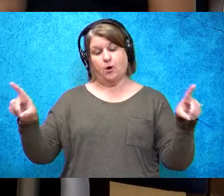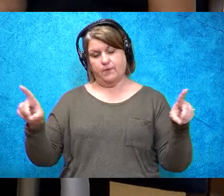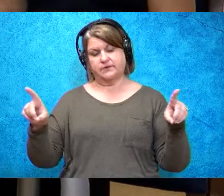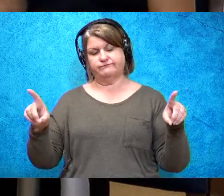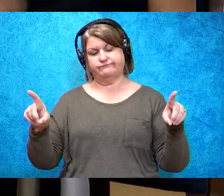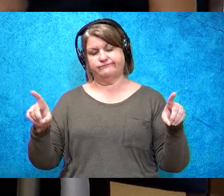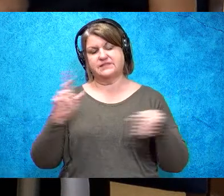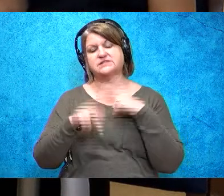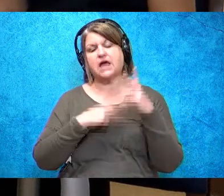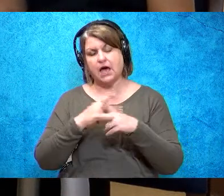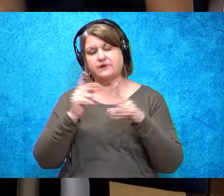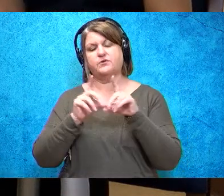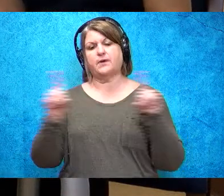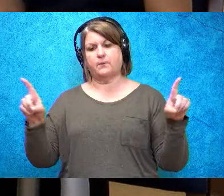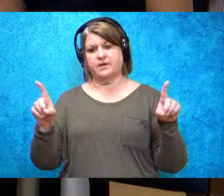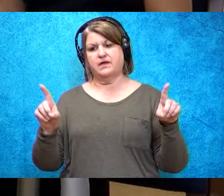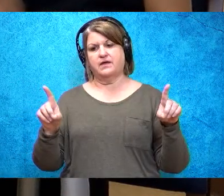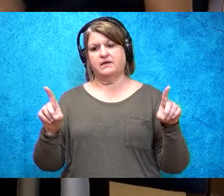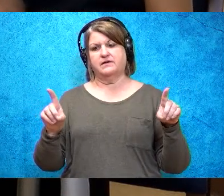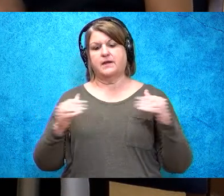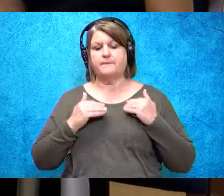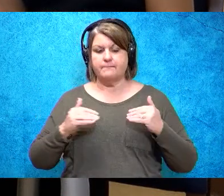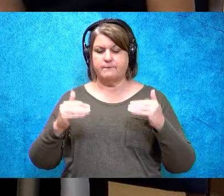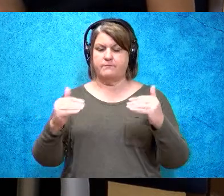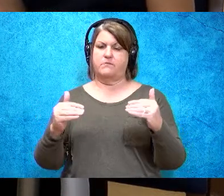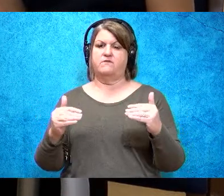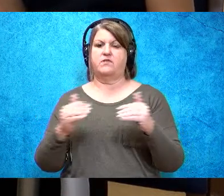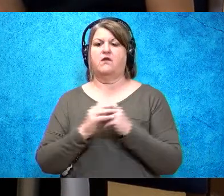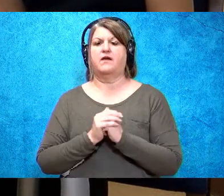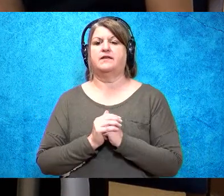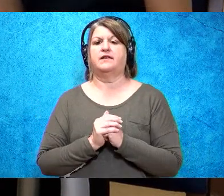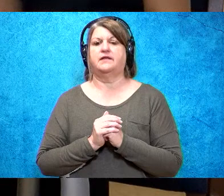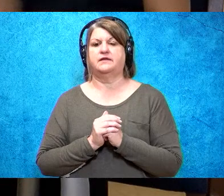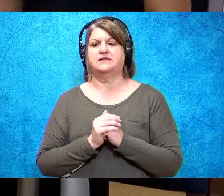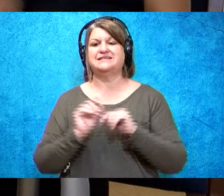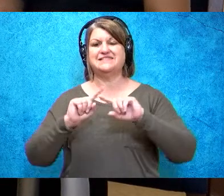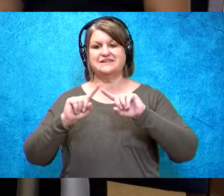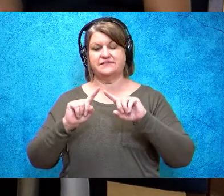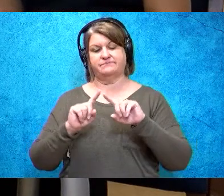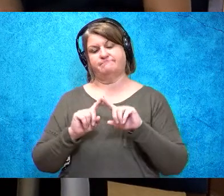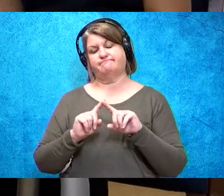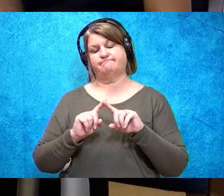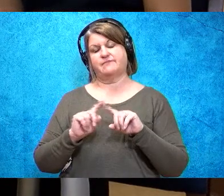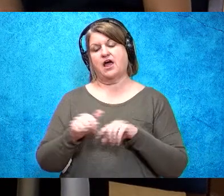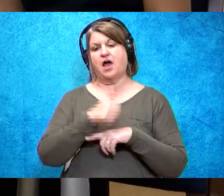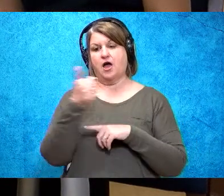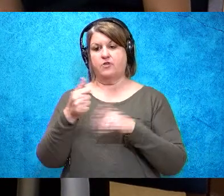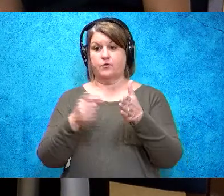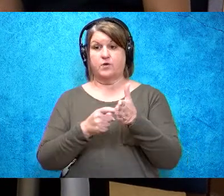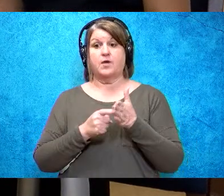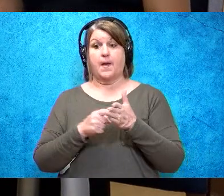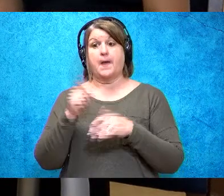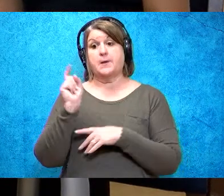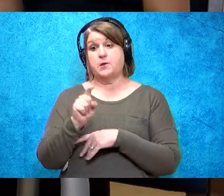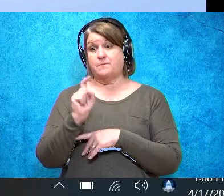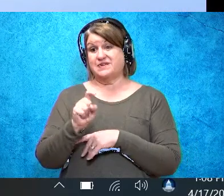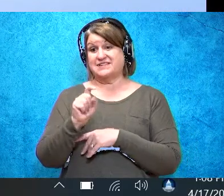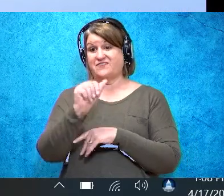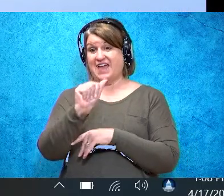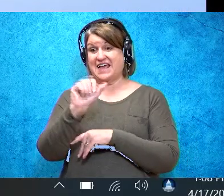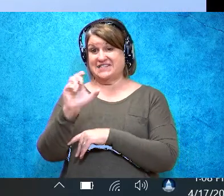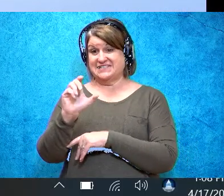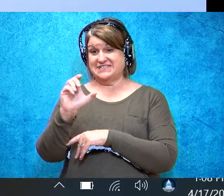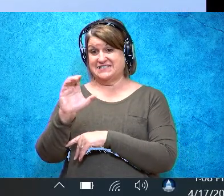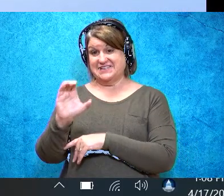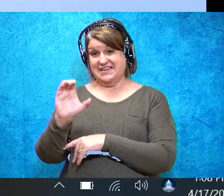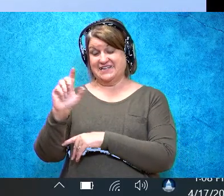Moving on to additional graduation requirements, you must have an ACT score on file.